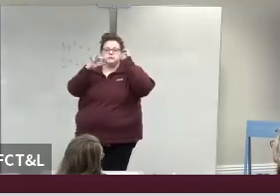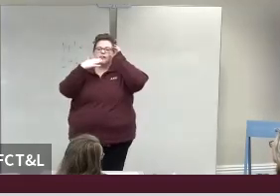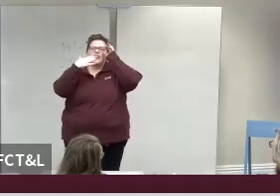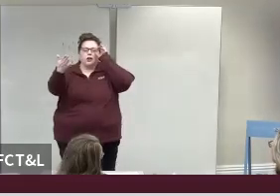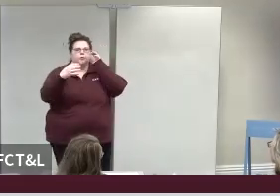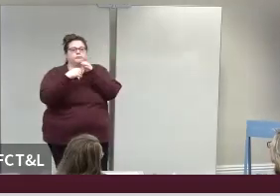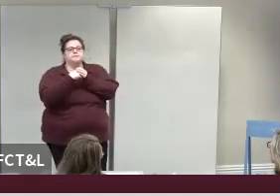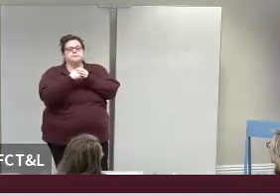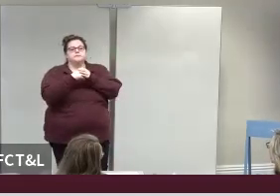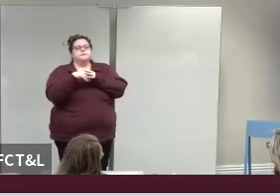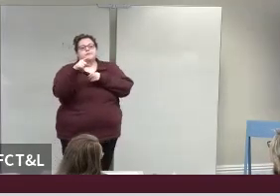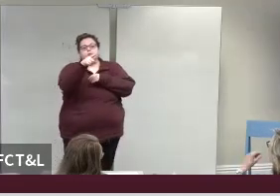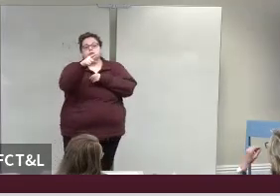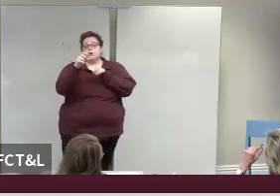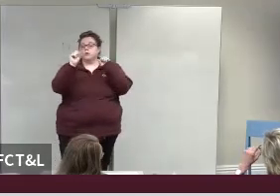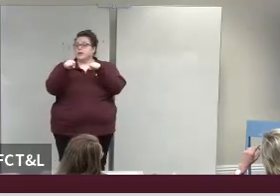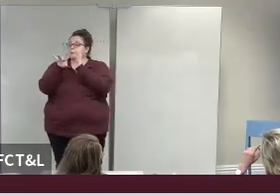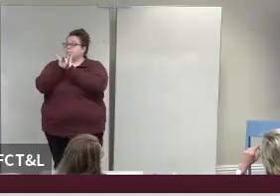Okay, now, thank you, Brad.